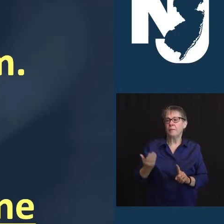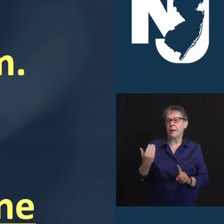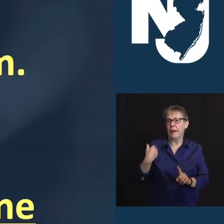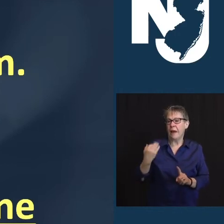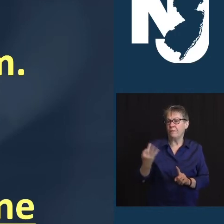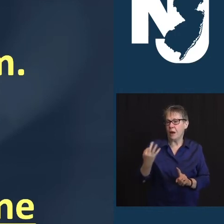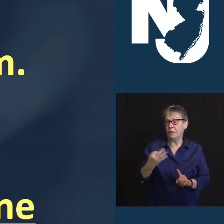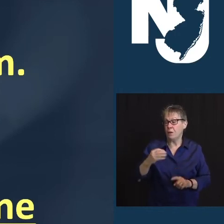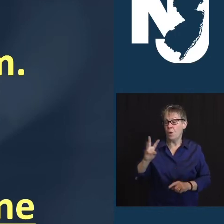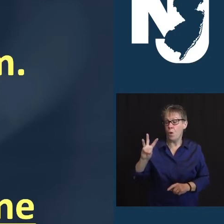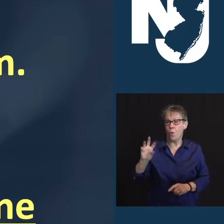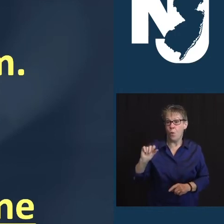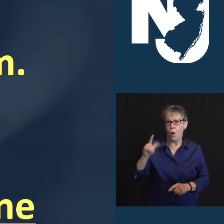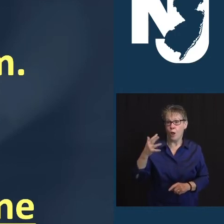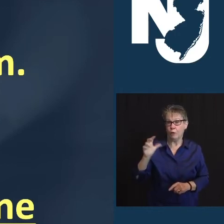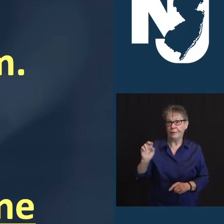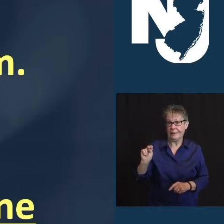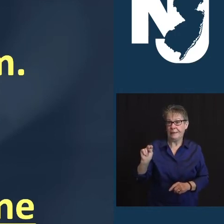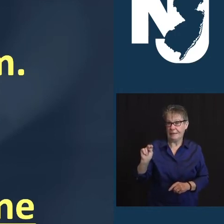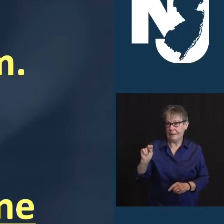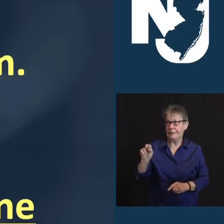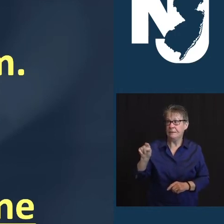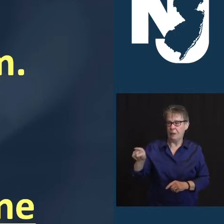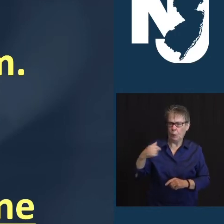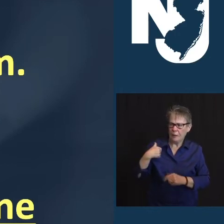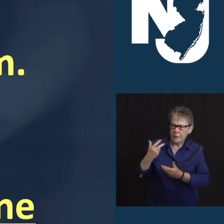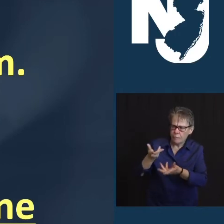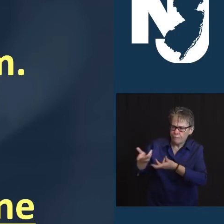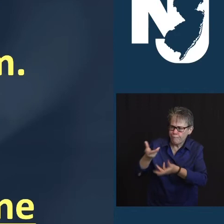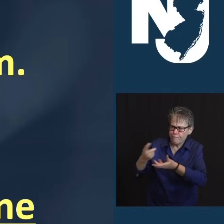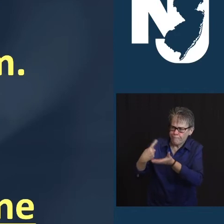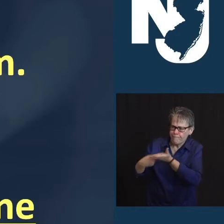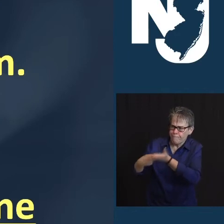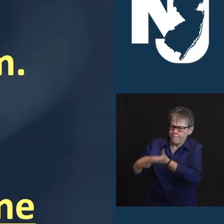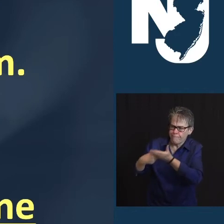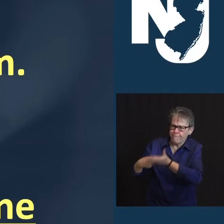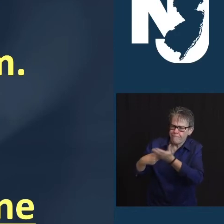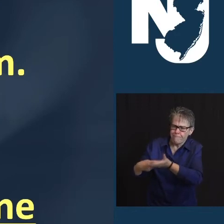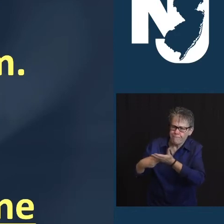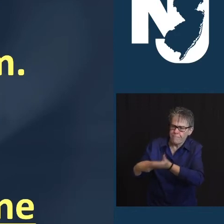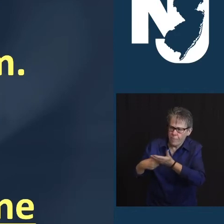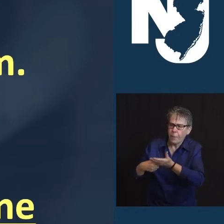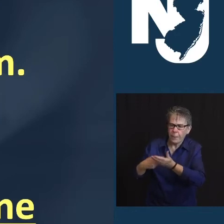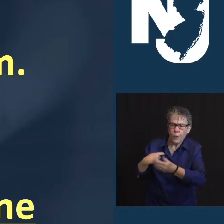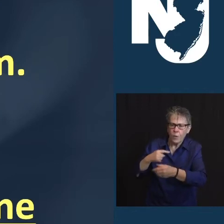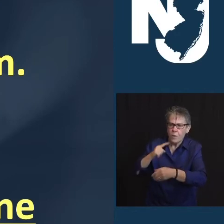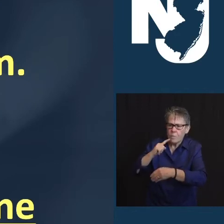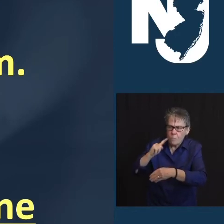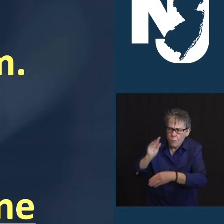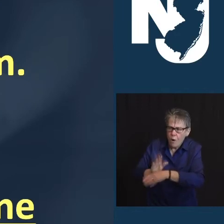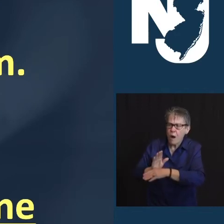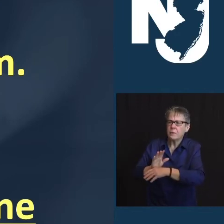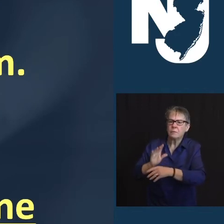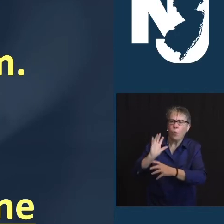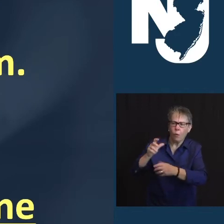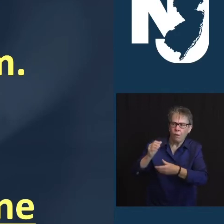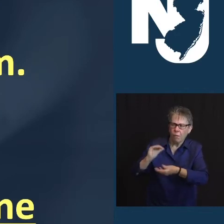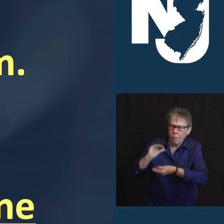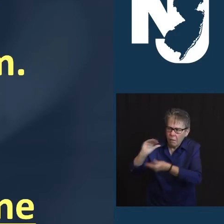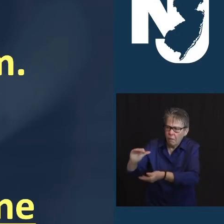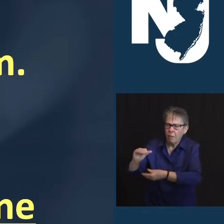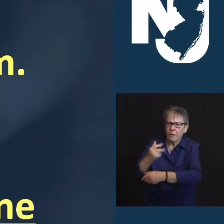certain benchmarks that are going to come to pass or not within the next week. We've got another call with them getting scheduled. In fact, it is scheduled